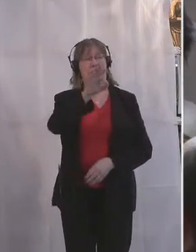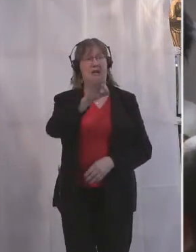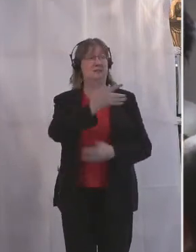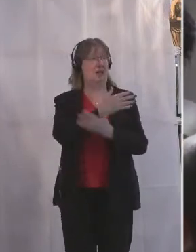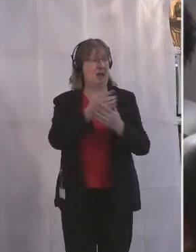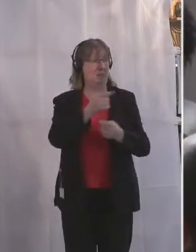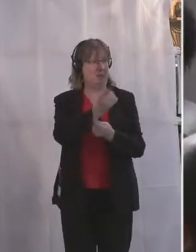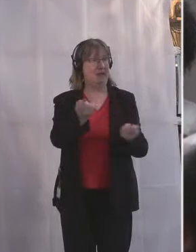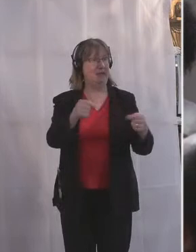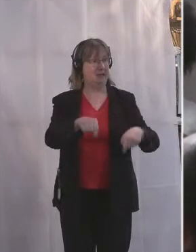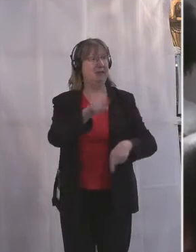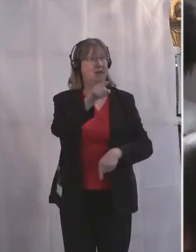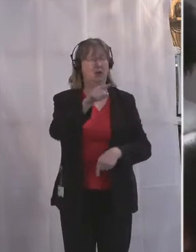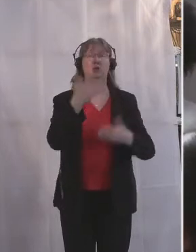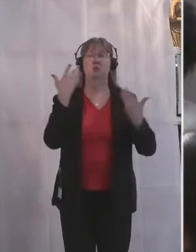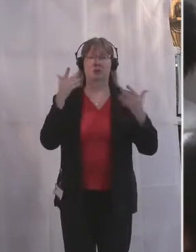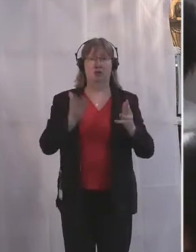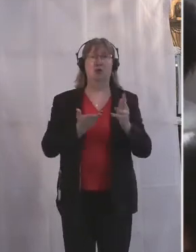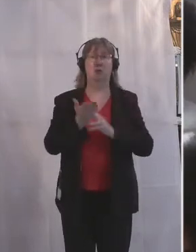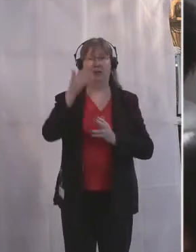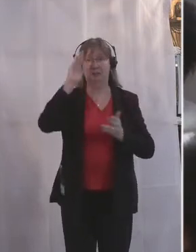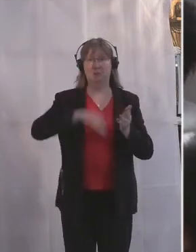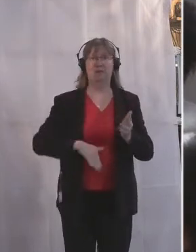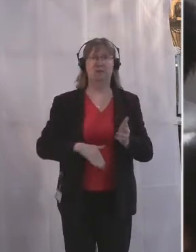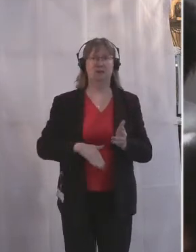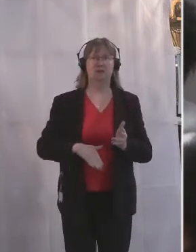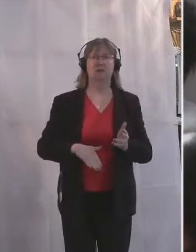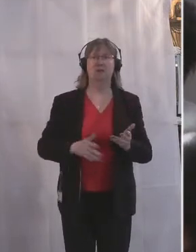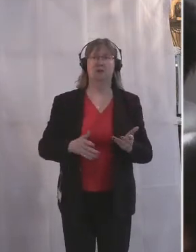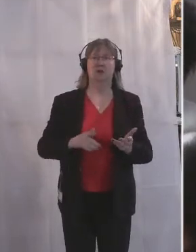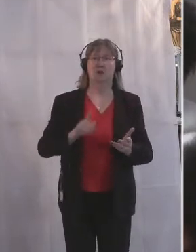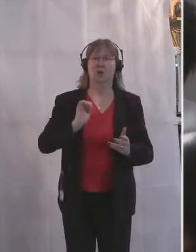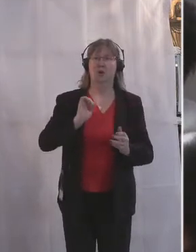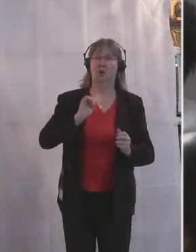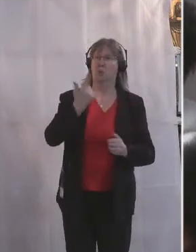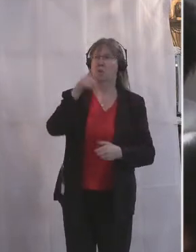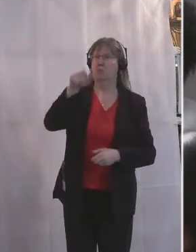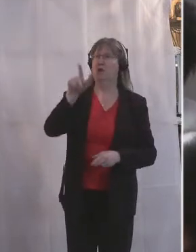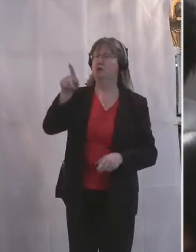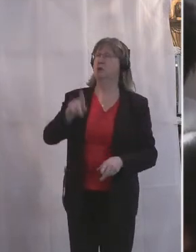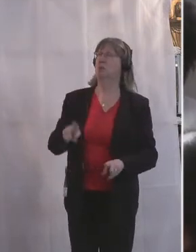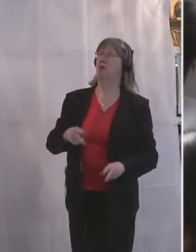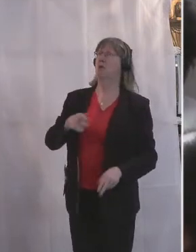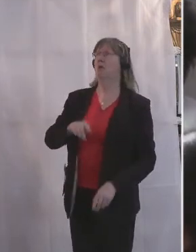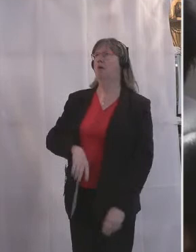this room have had at some point a real inspirational role model in your lives?